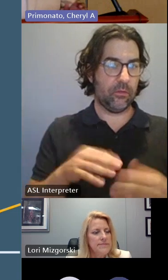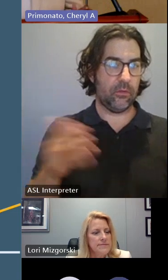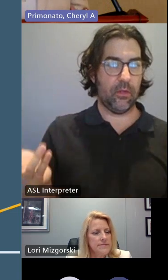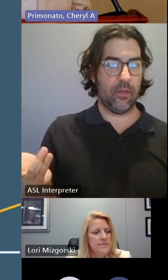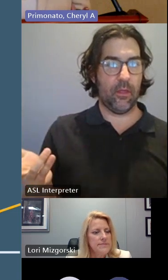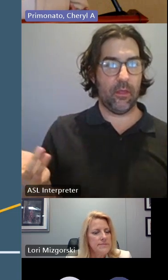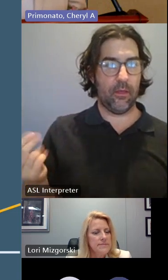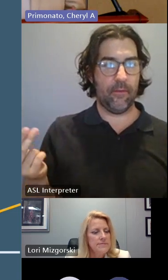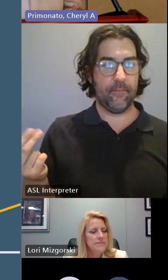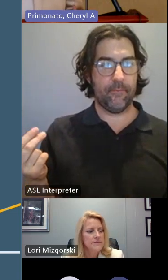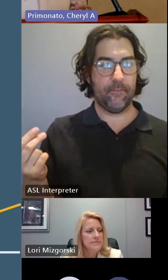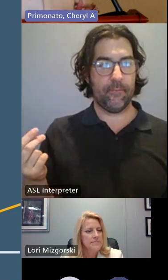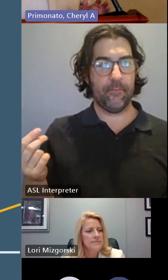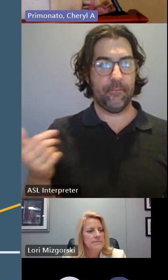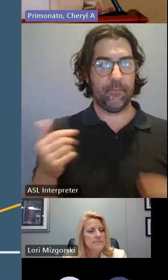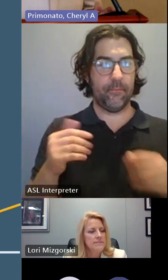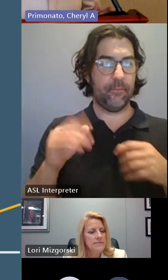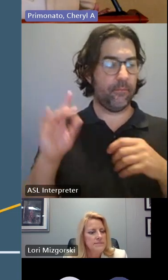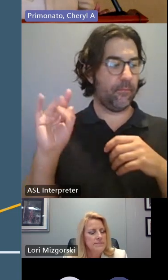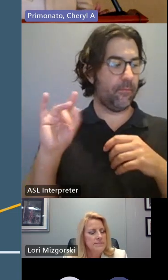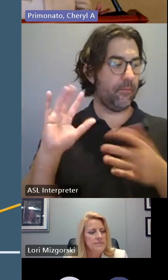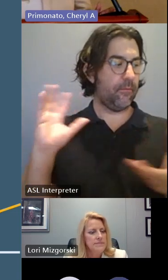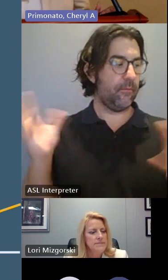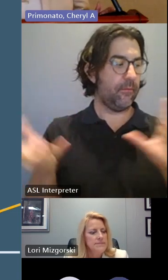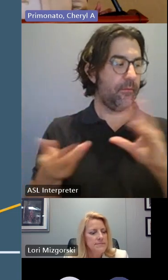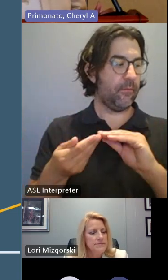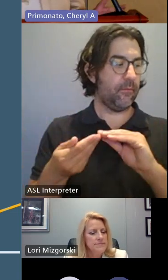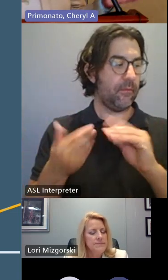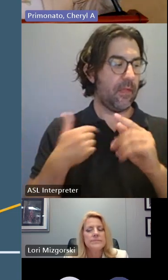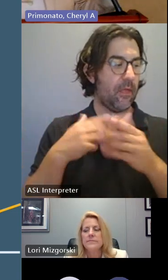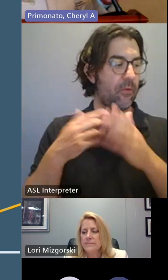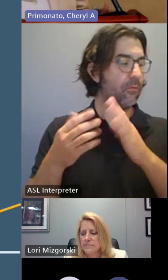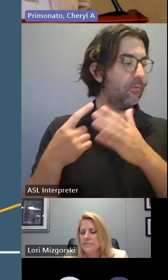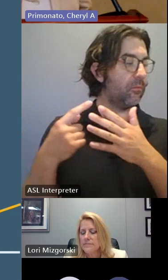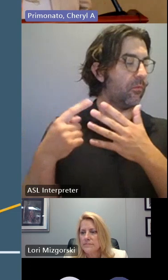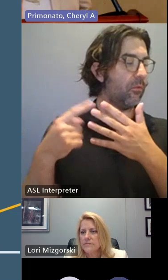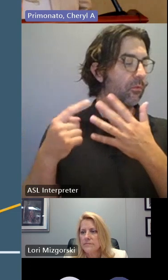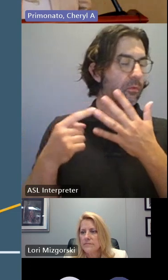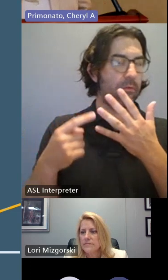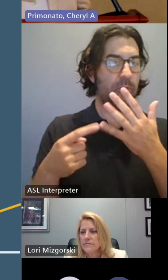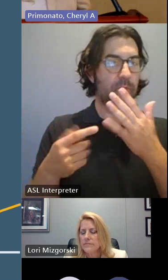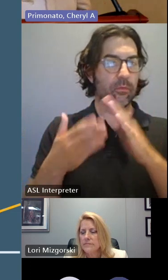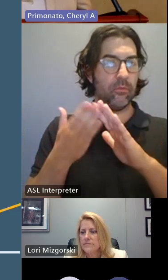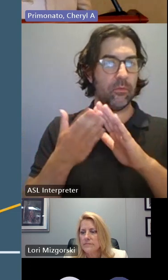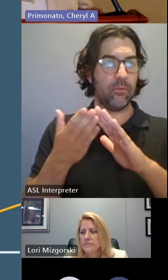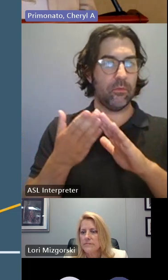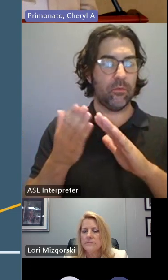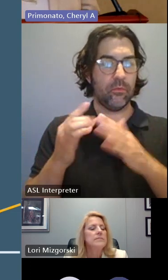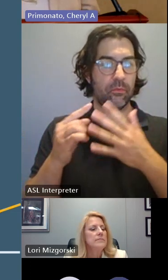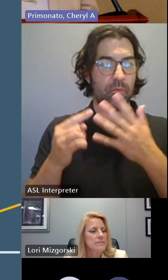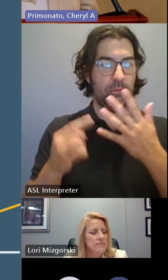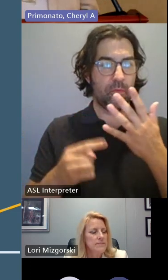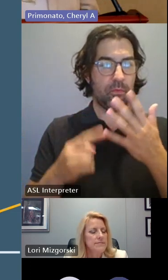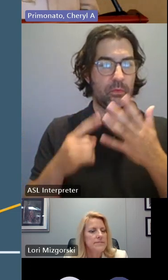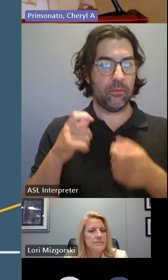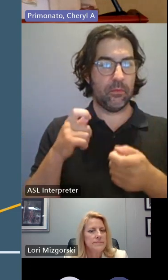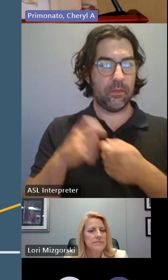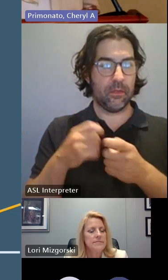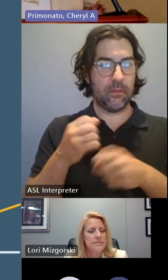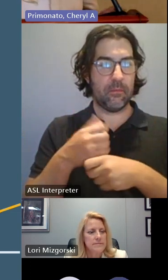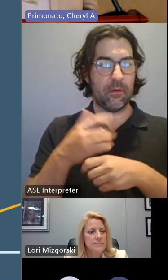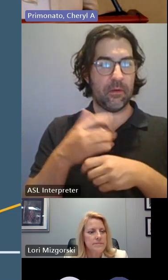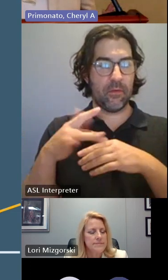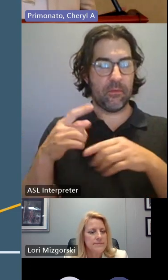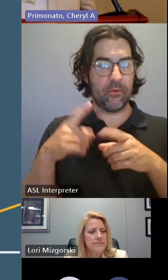18 items, and I'll just run through them. The specification will be made available at the time of the bid